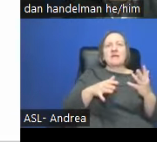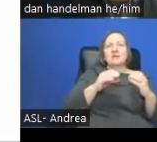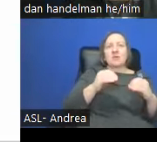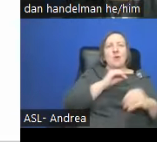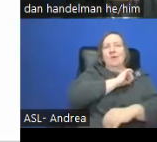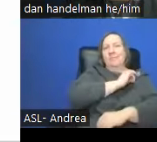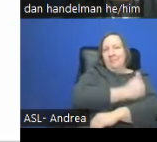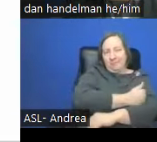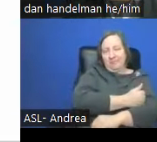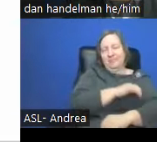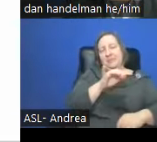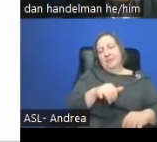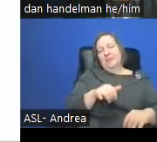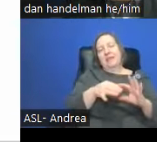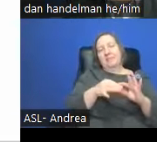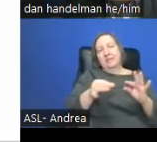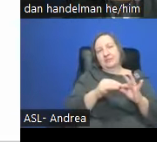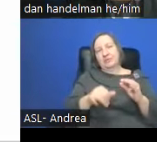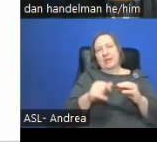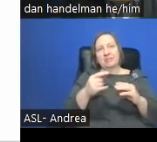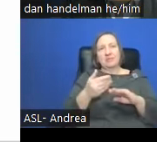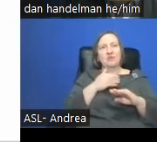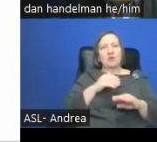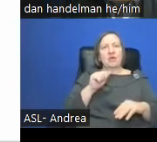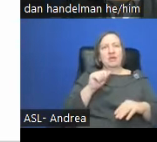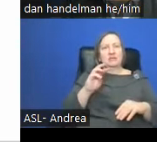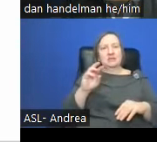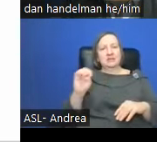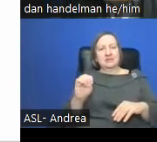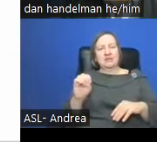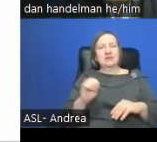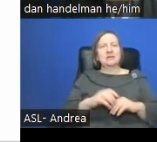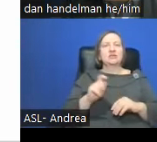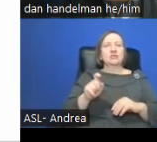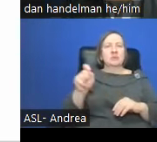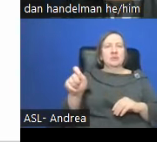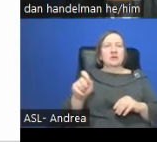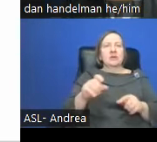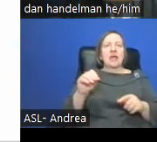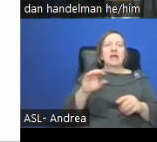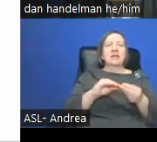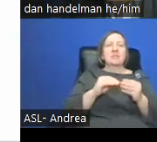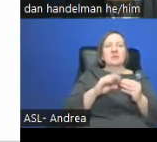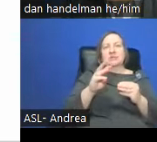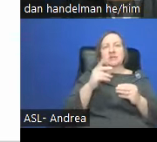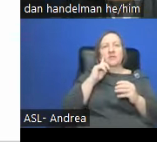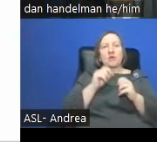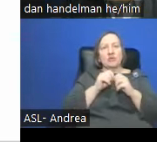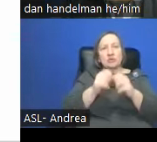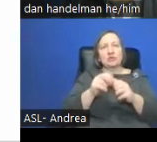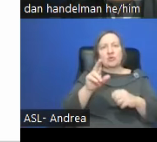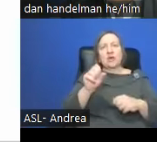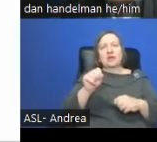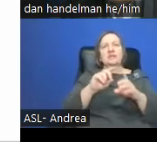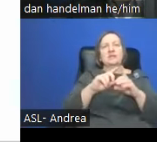is mentioned. We did mention that before in A6E. There should be a period there. And number 6, for the duration of the U.S. Department of